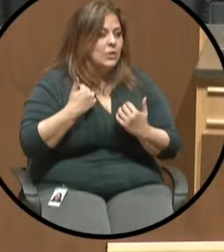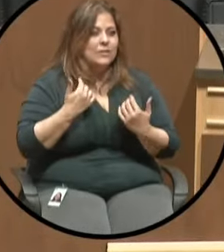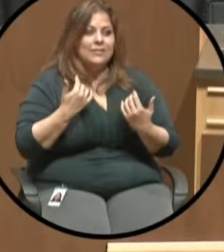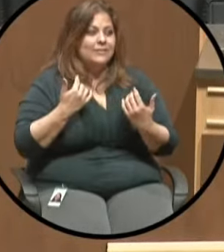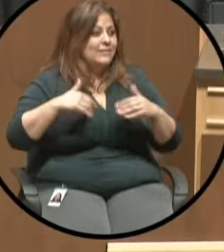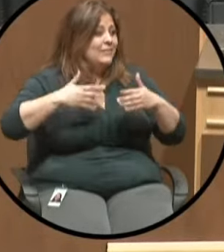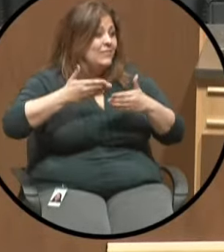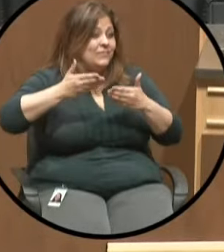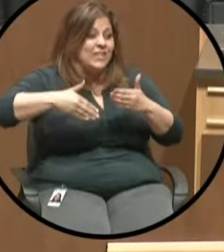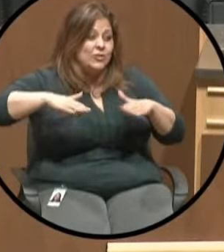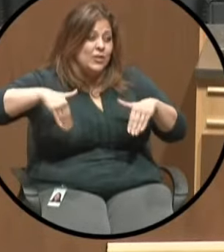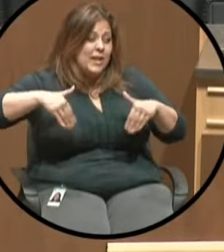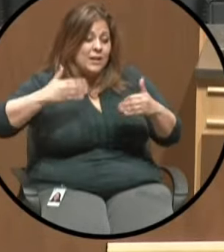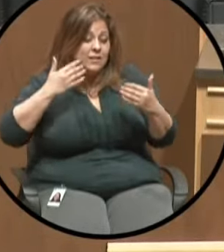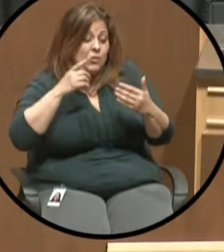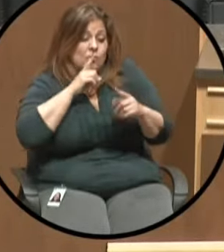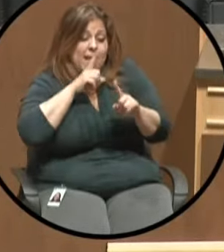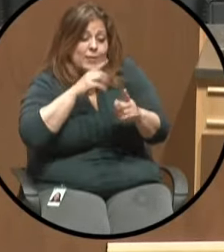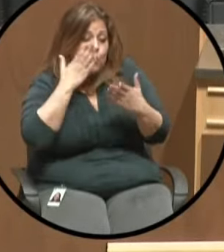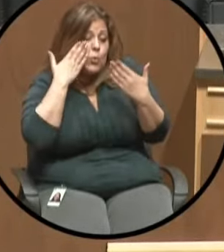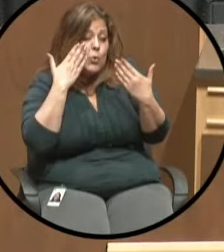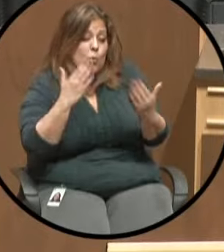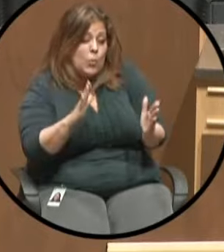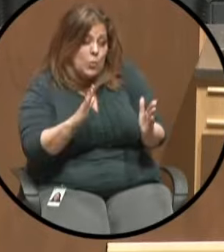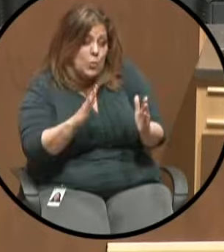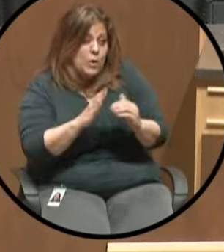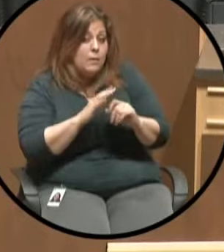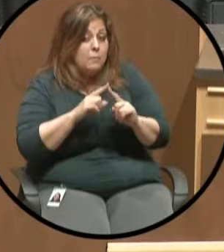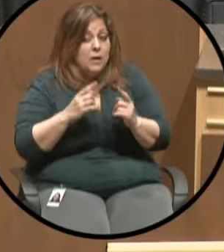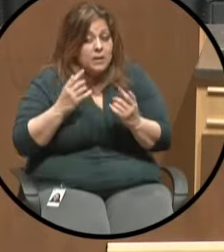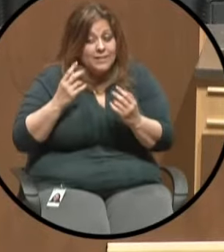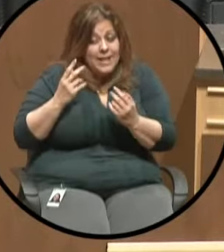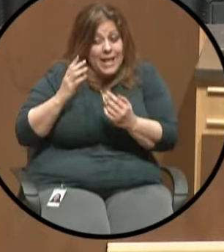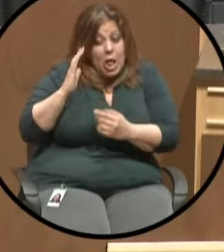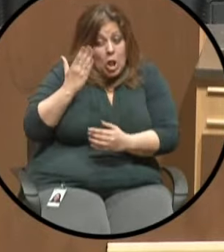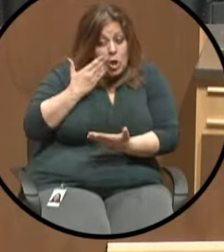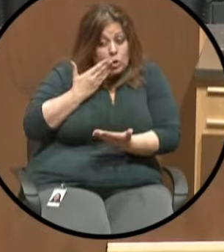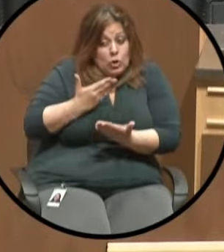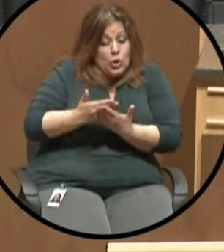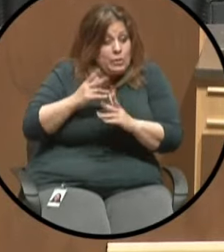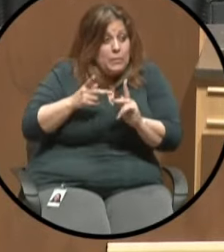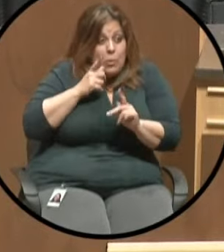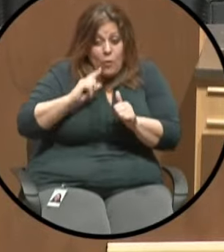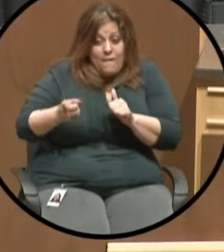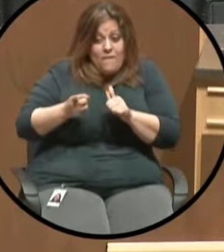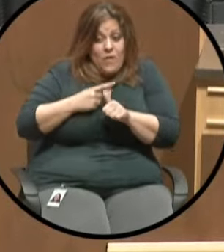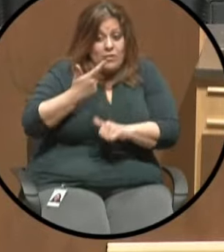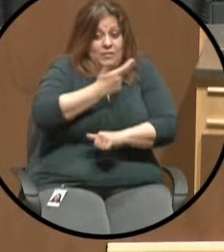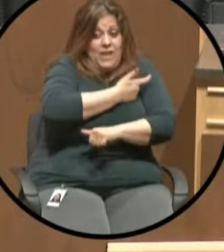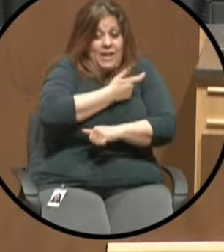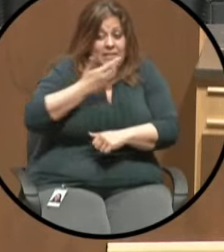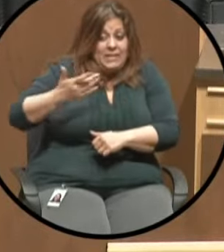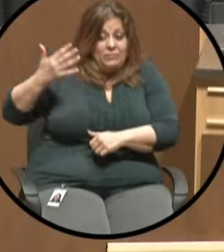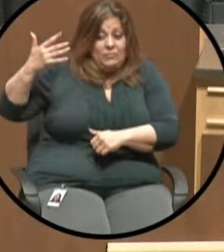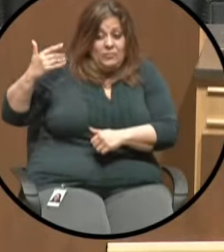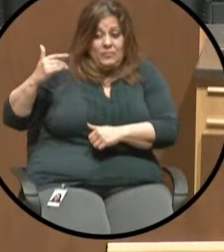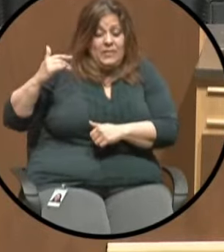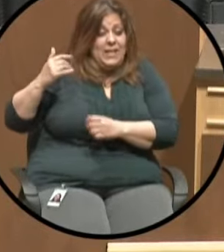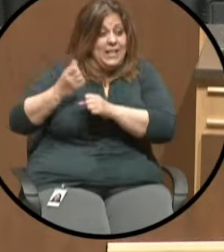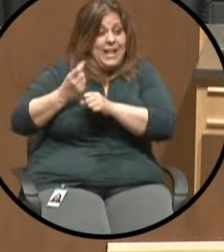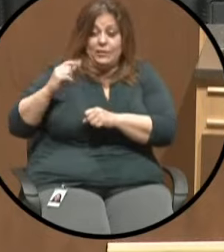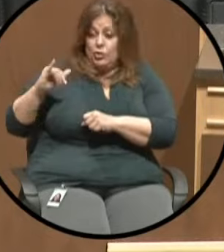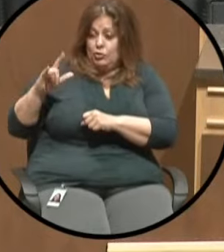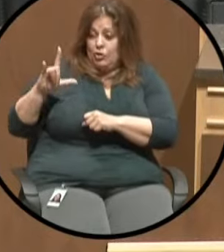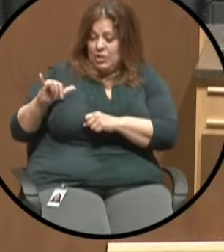don't know what the answer is, but it is favorable right now that people began with vaccination, again, sometime in July of last